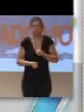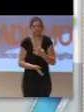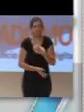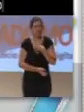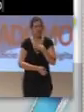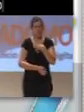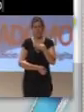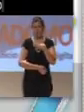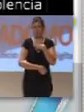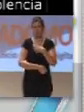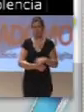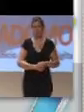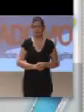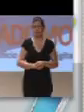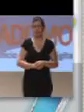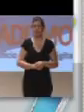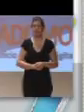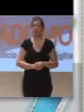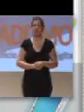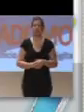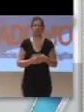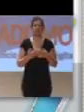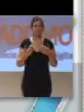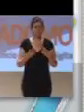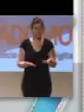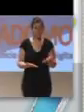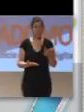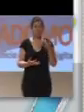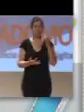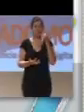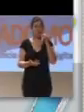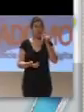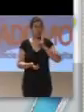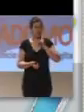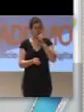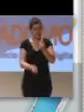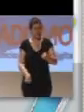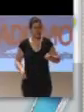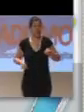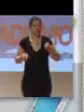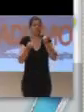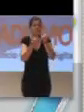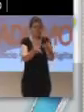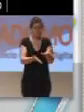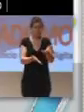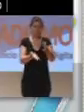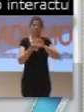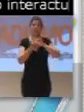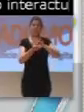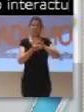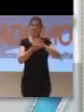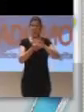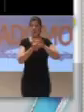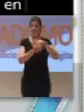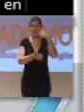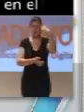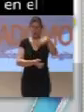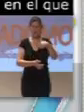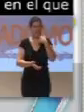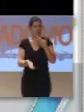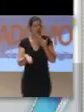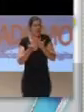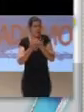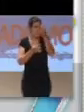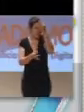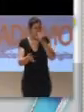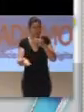family member about being victims of gender violence. And being able to interact